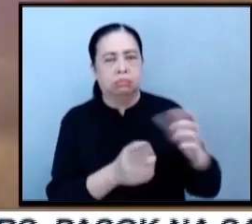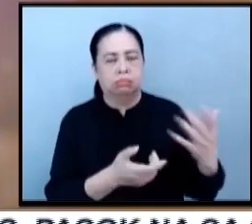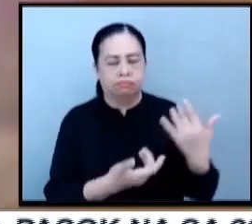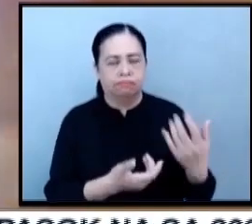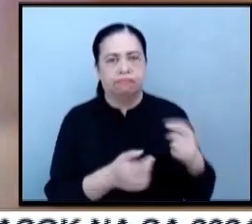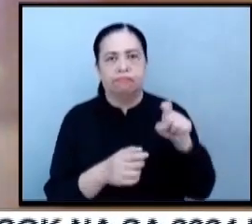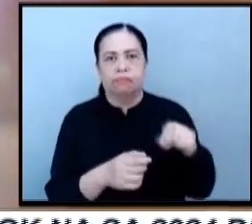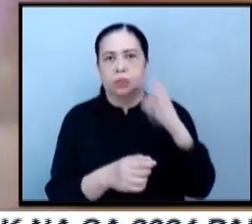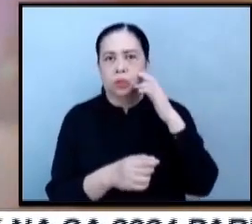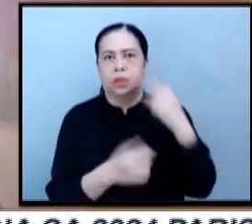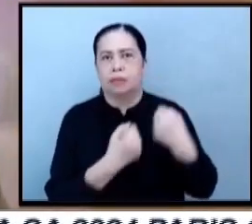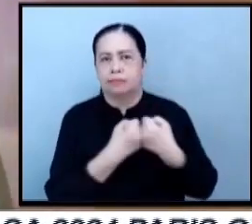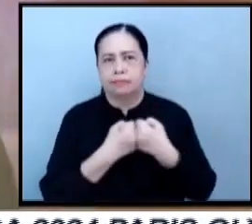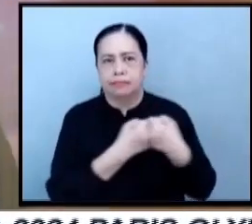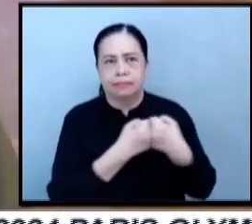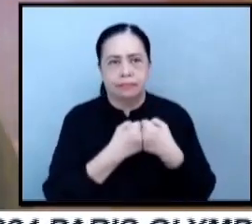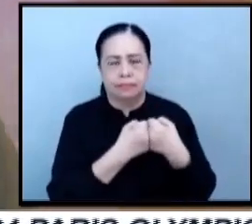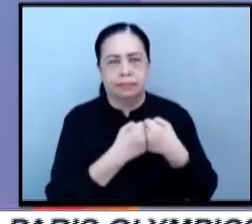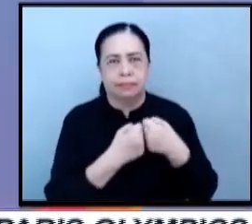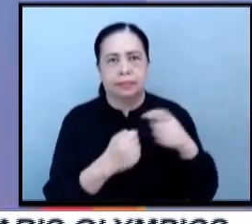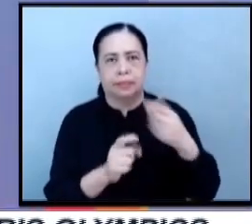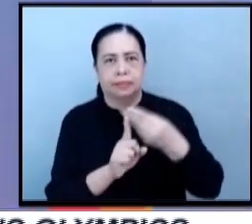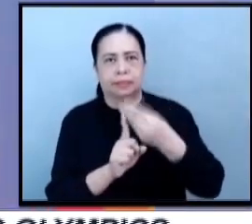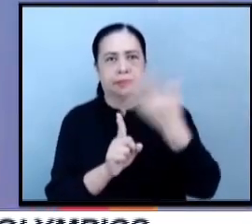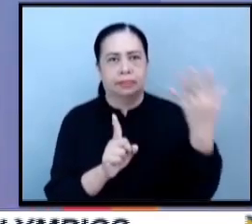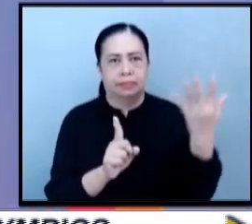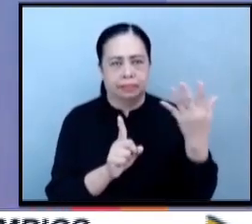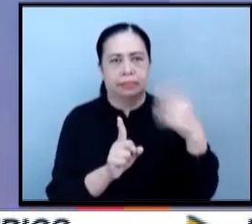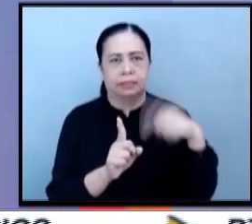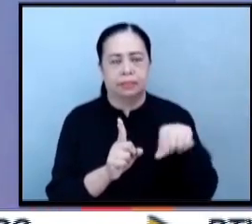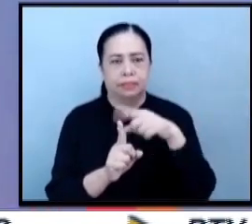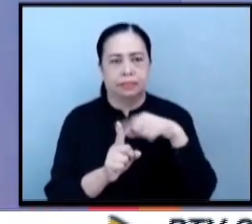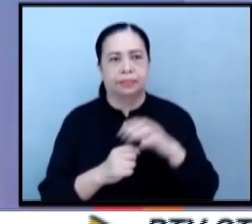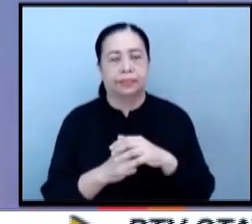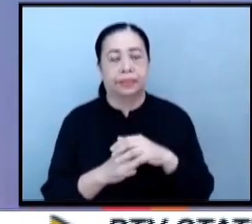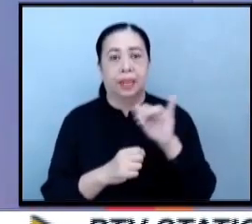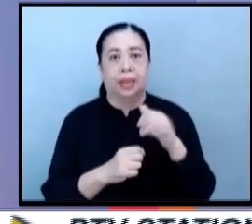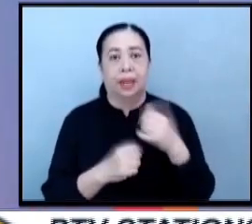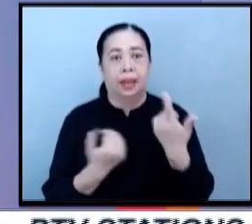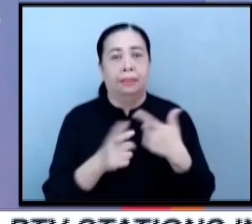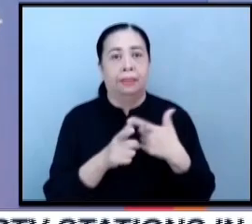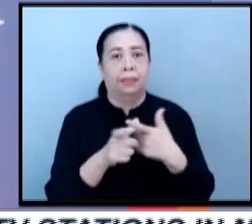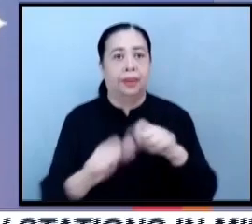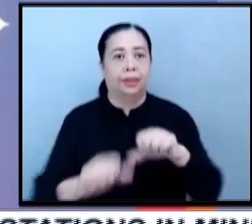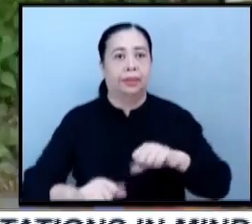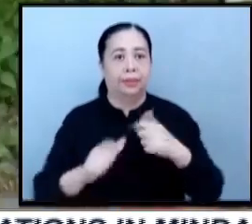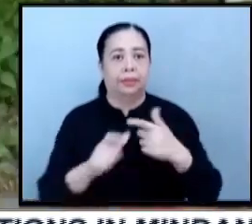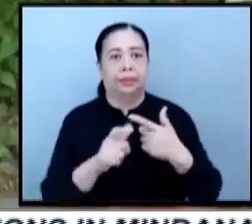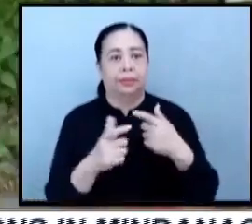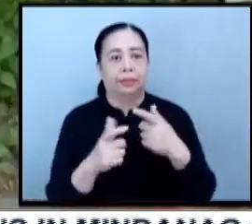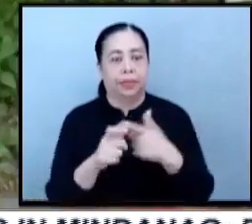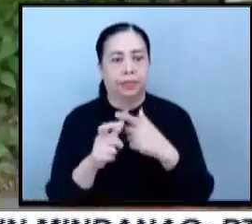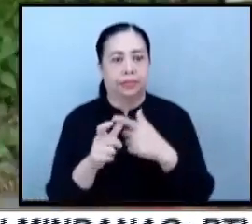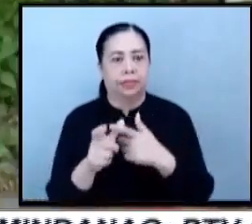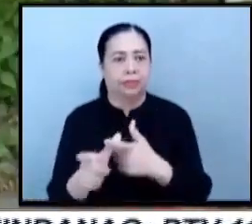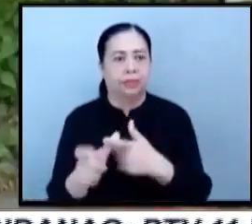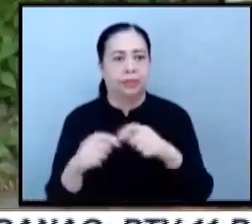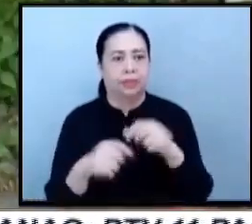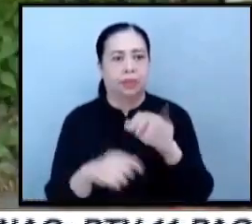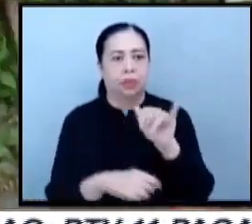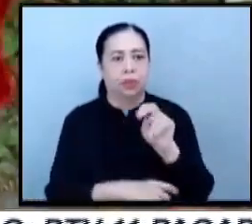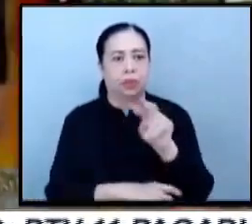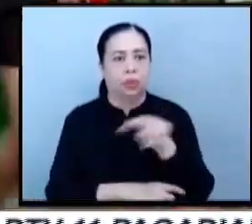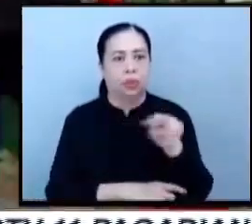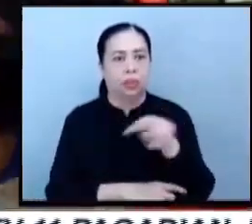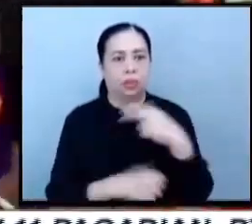daily struggles of the LGBTQ+. Ang nasabing Pride Run ay gaganapin sa June 22. Ito ay may tatlong